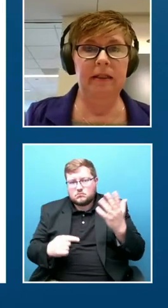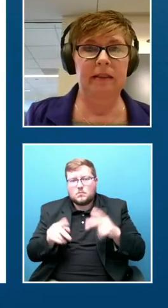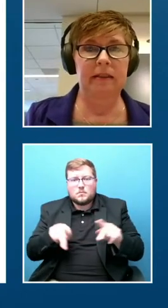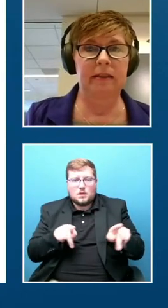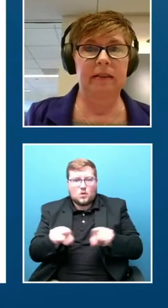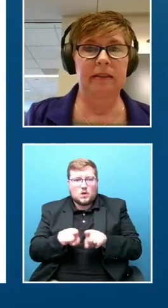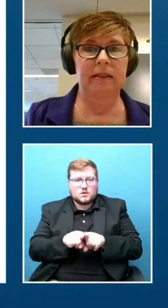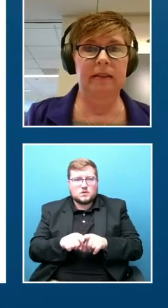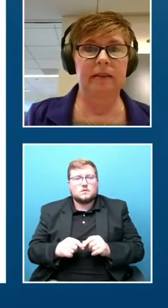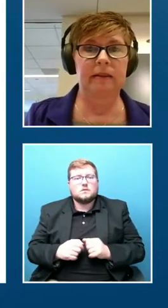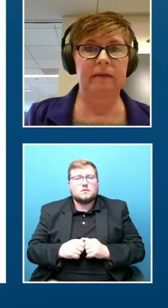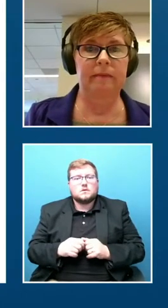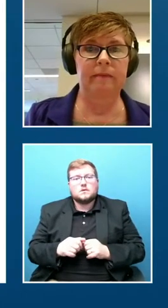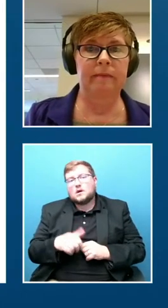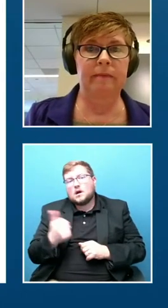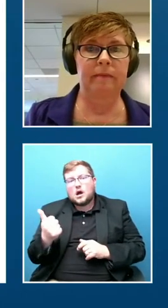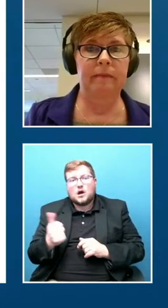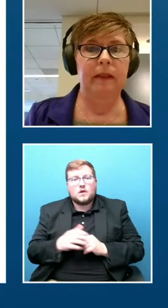Slide.